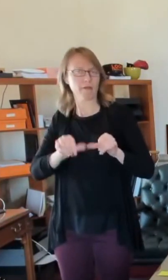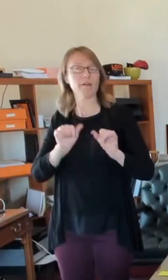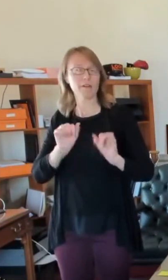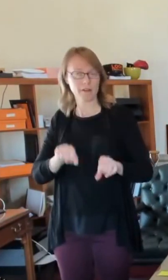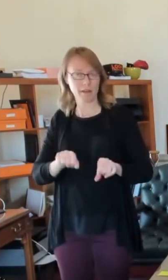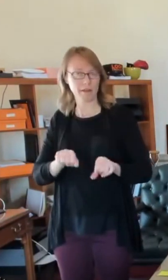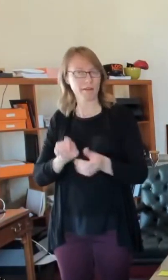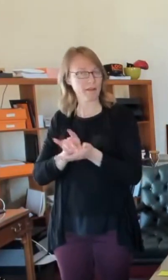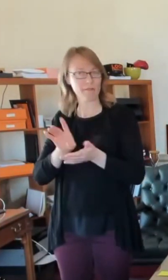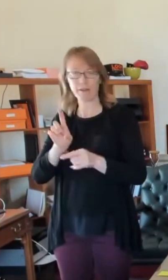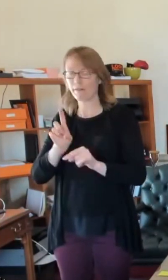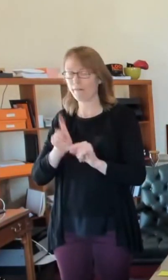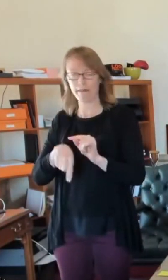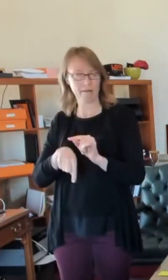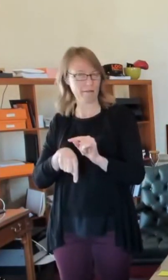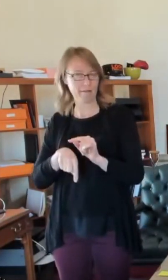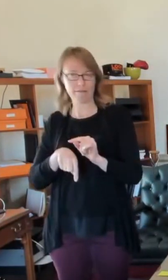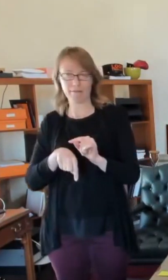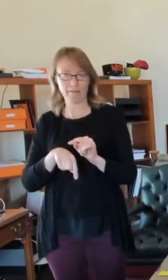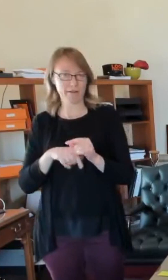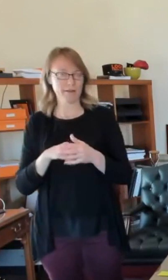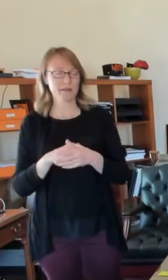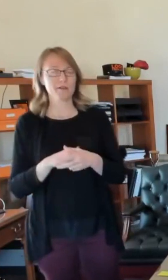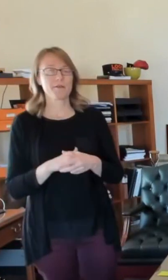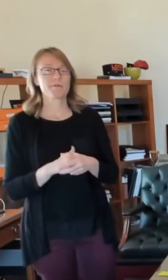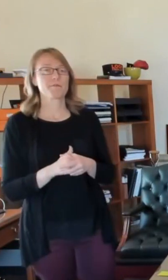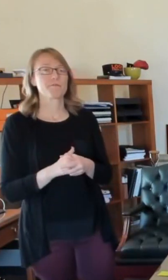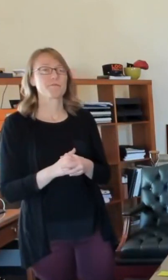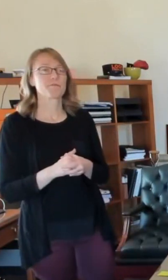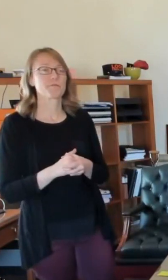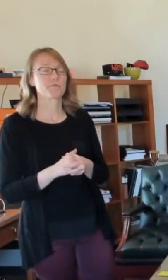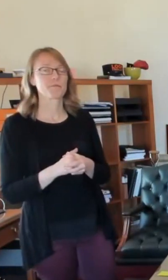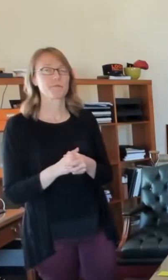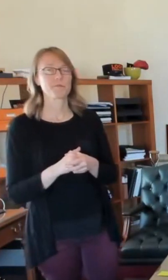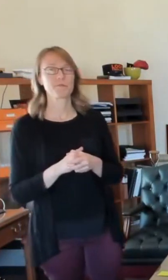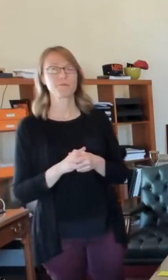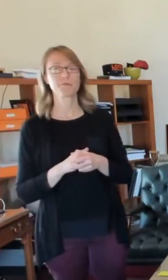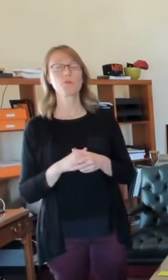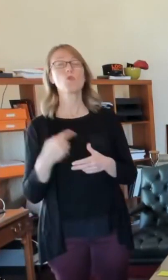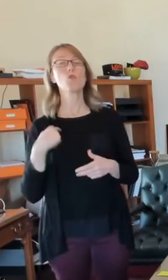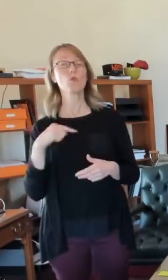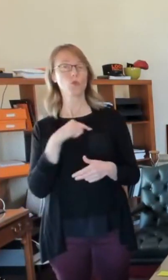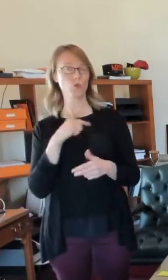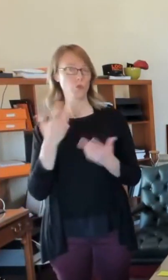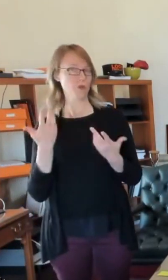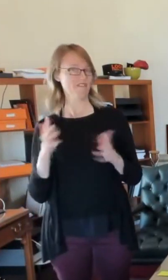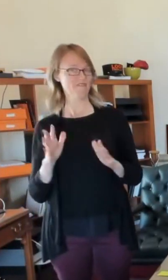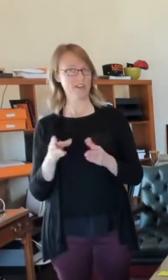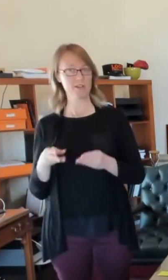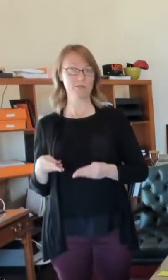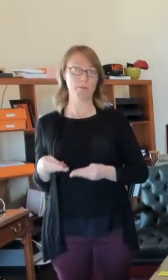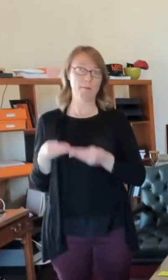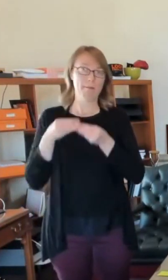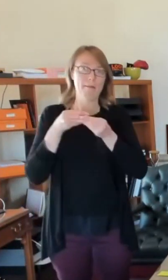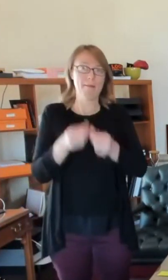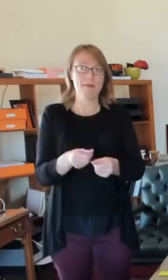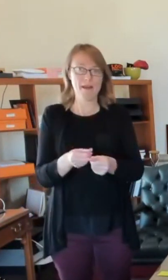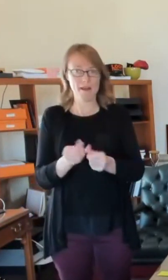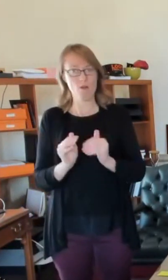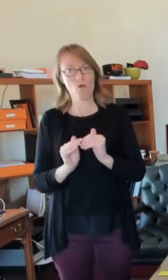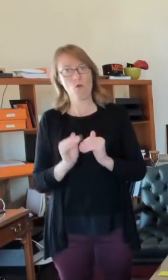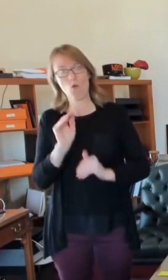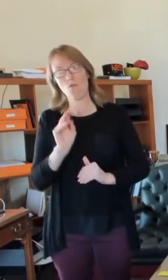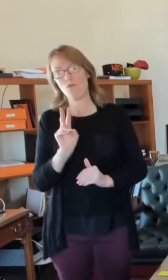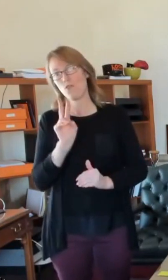assistance program. We have already funded well over 2,000